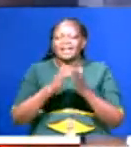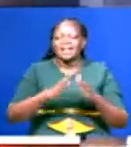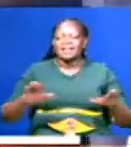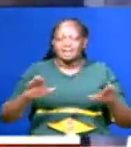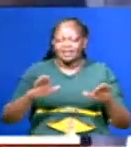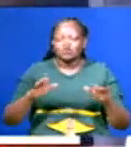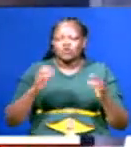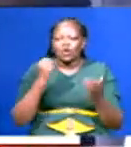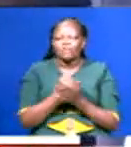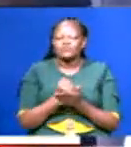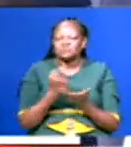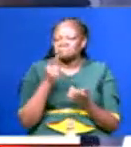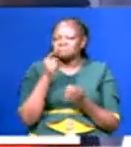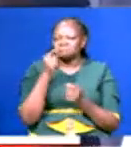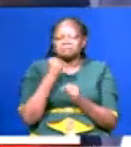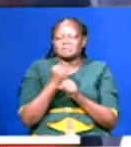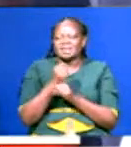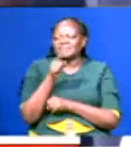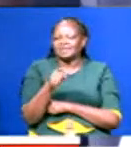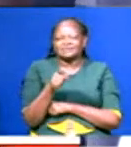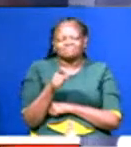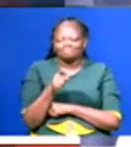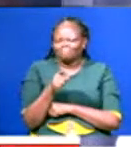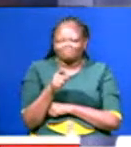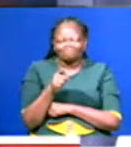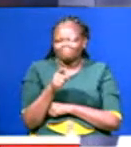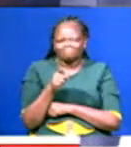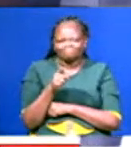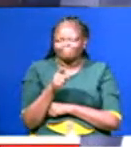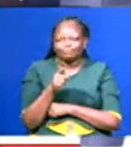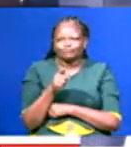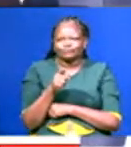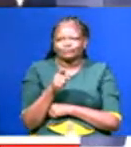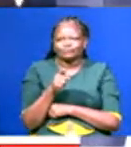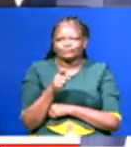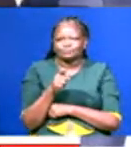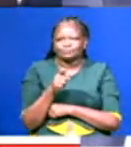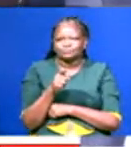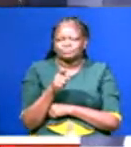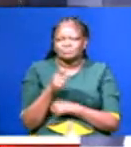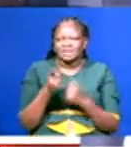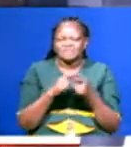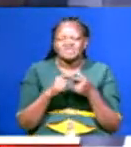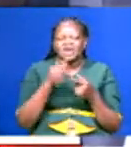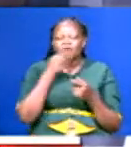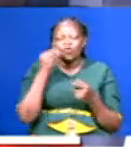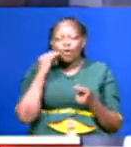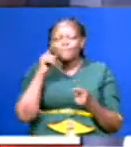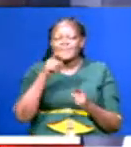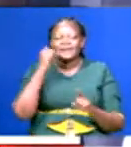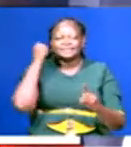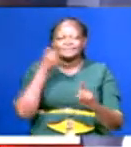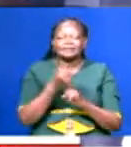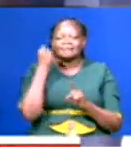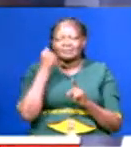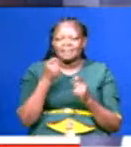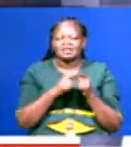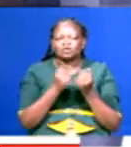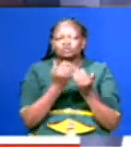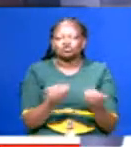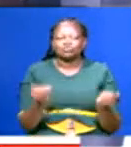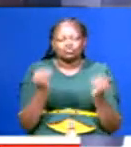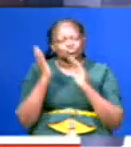be treated in the manner he has been treated, for his home to have been raided, his children's